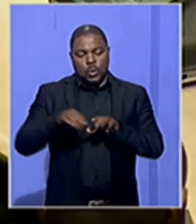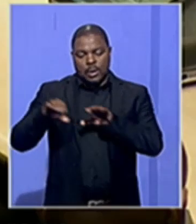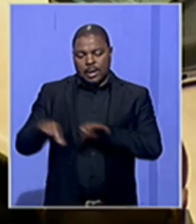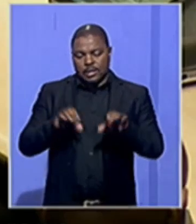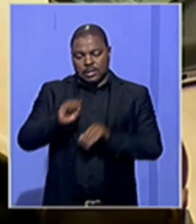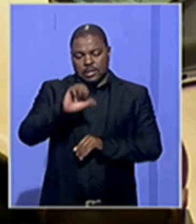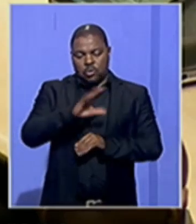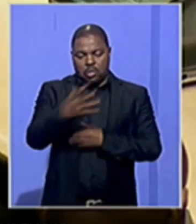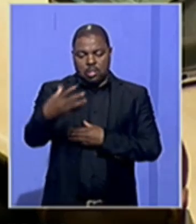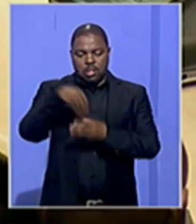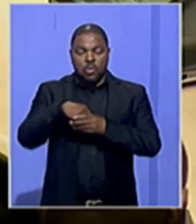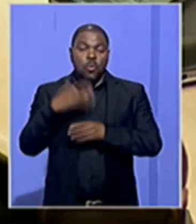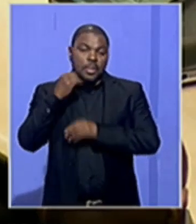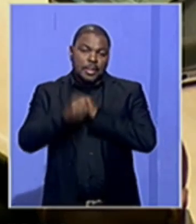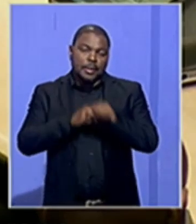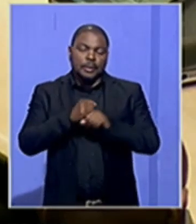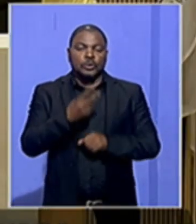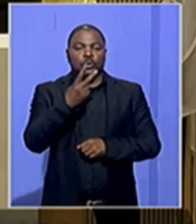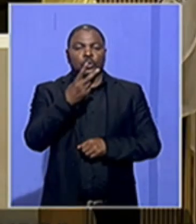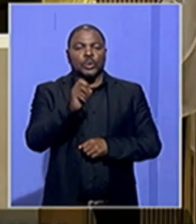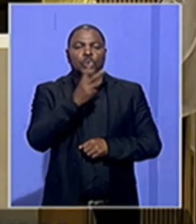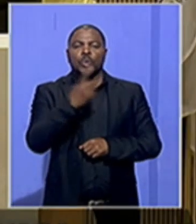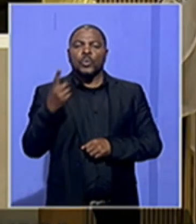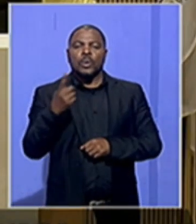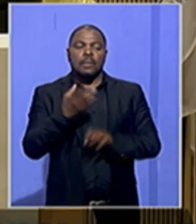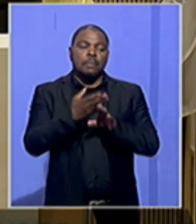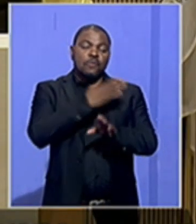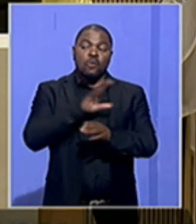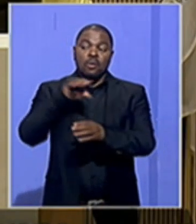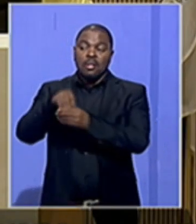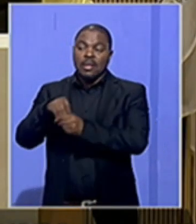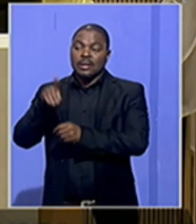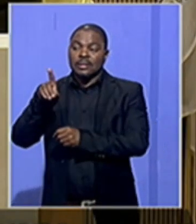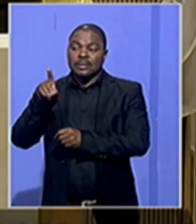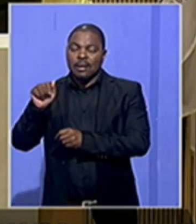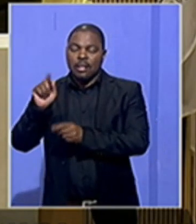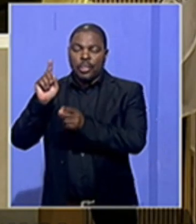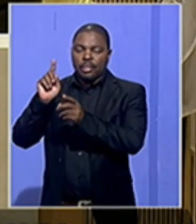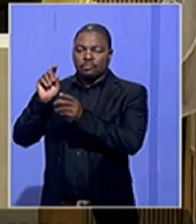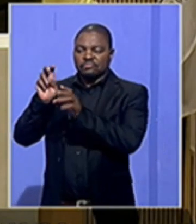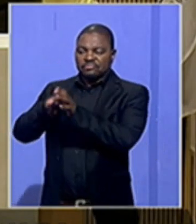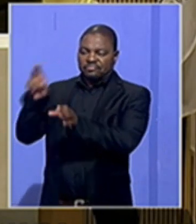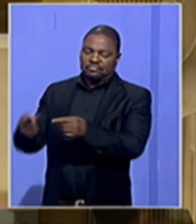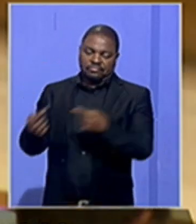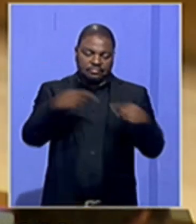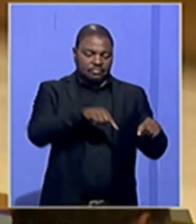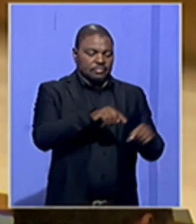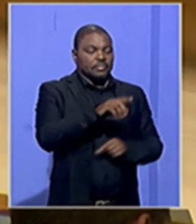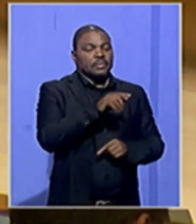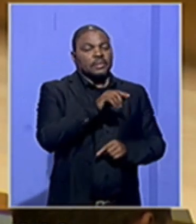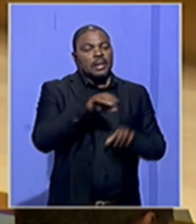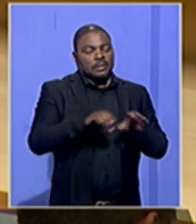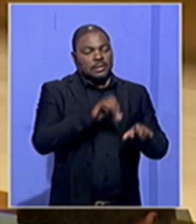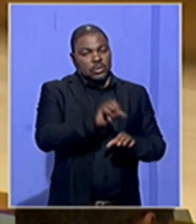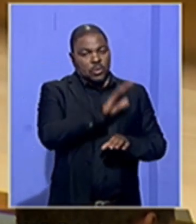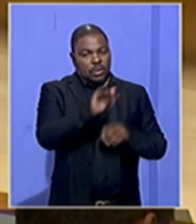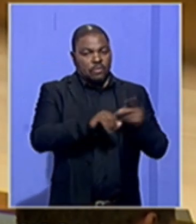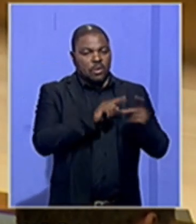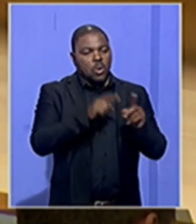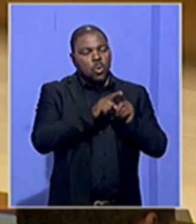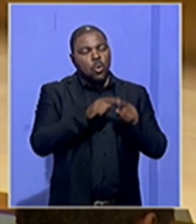ka 2021 morago ga go kgaogana le DA. Moya o solofetse go itsise komiti ya gagwe ya meyara